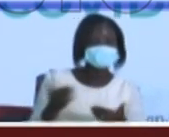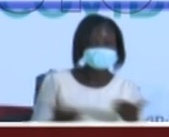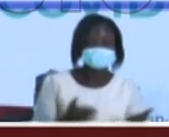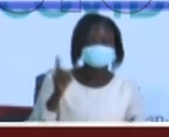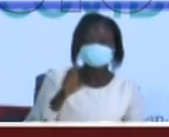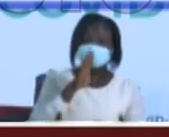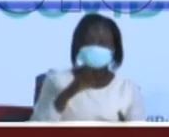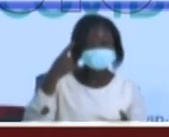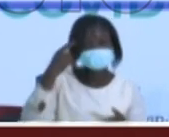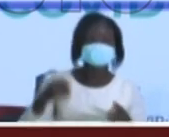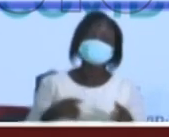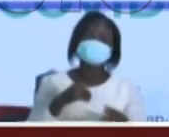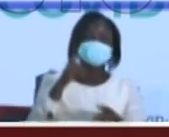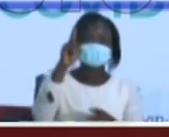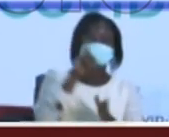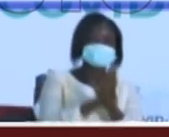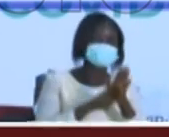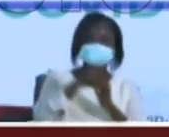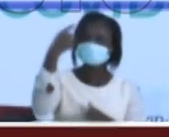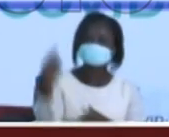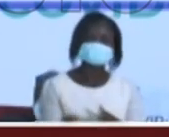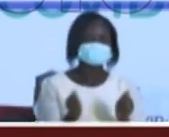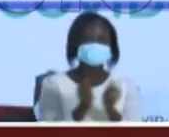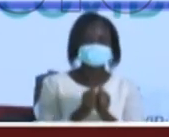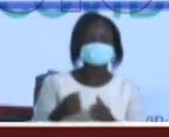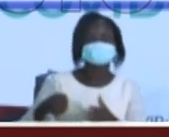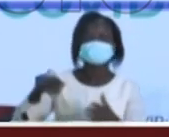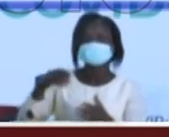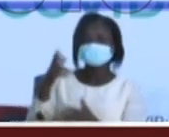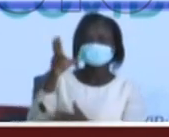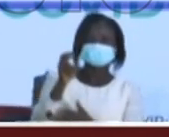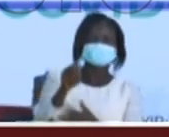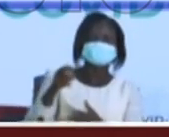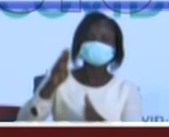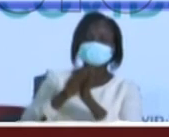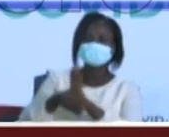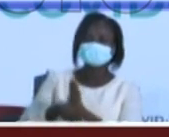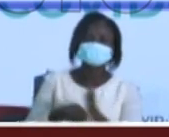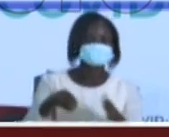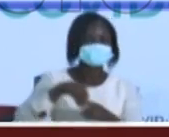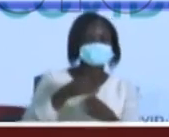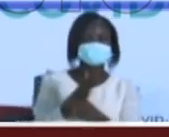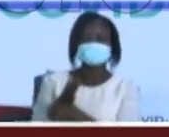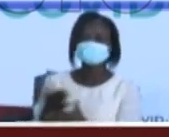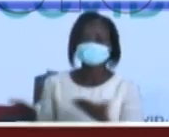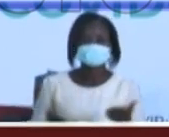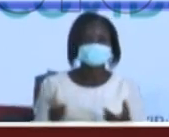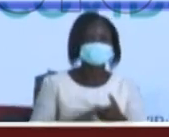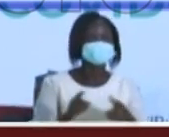be for a maximum of an hour, with an interval of 30 minutes in between services to allow time for